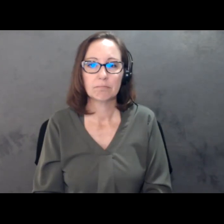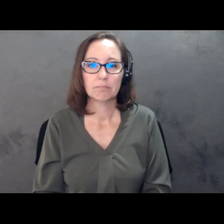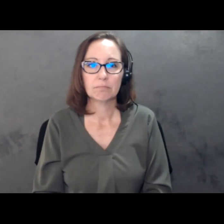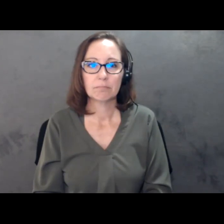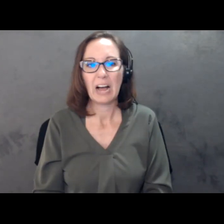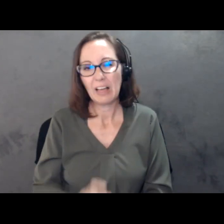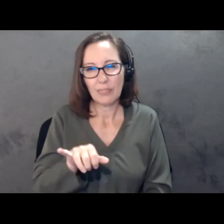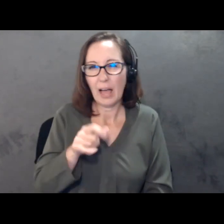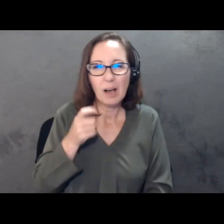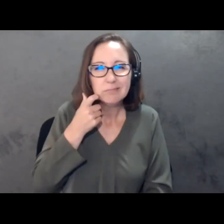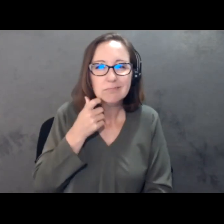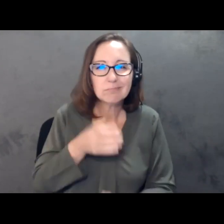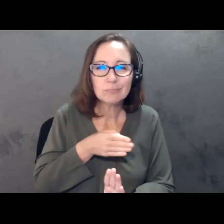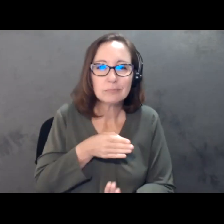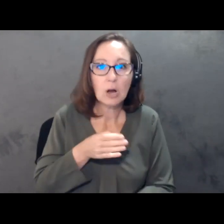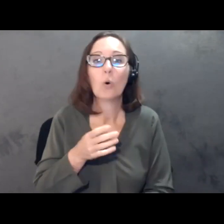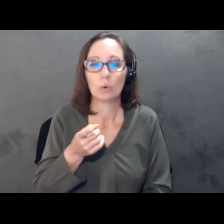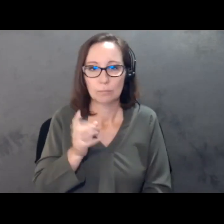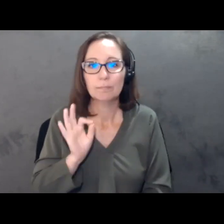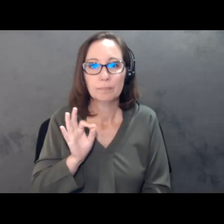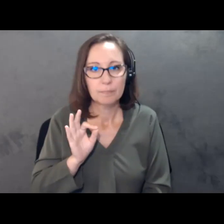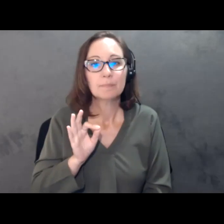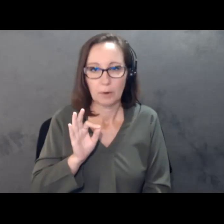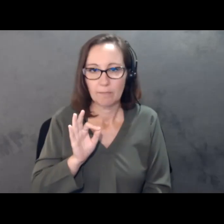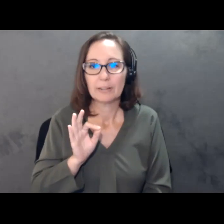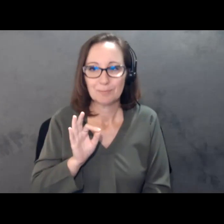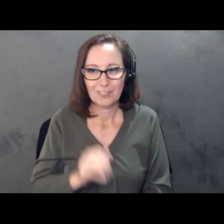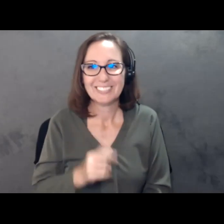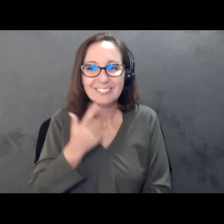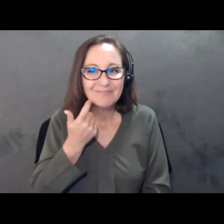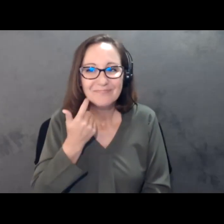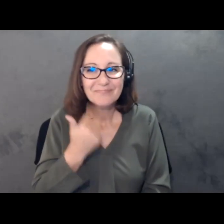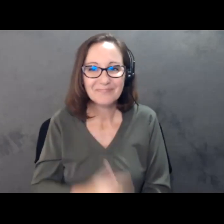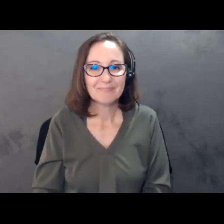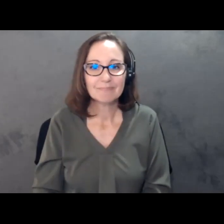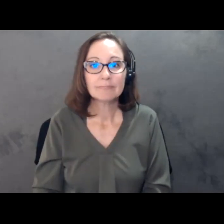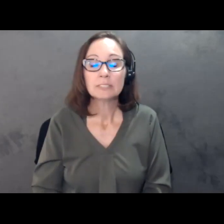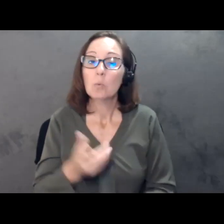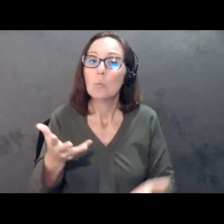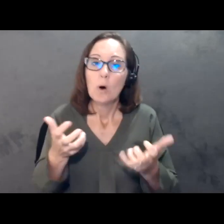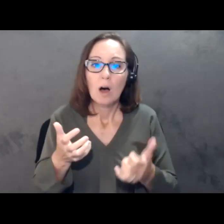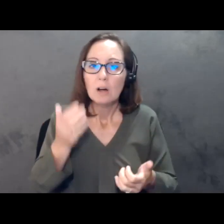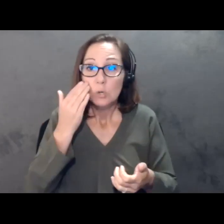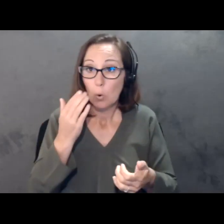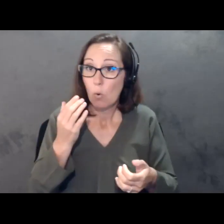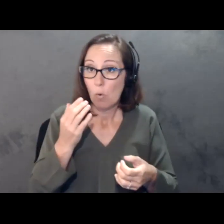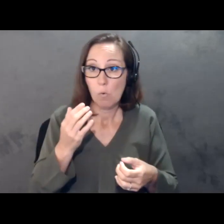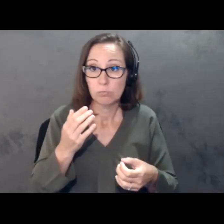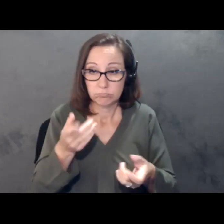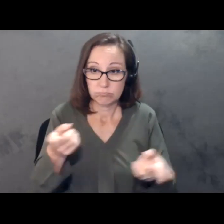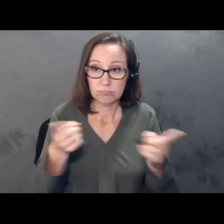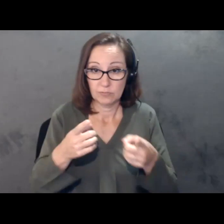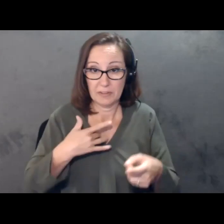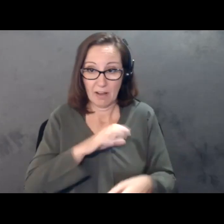I think that question was just put up. There we go. You know, we'd like to know if you guys found today's event